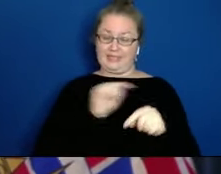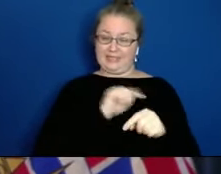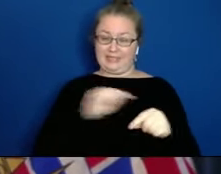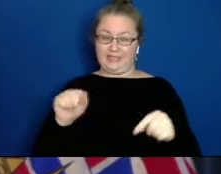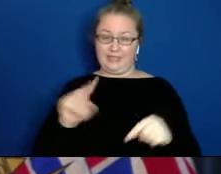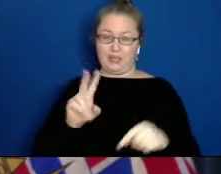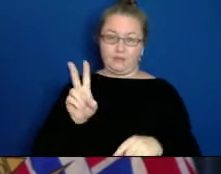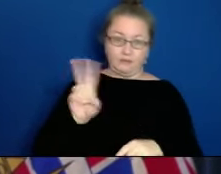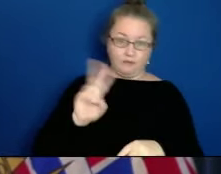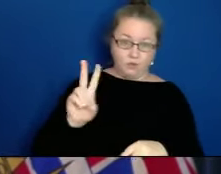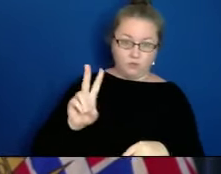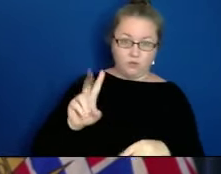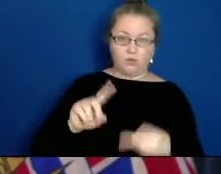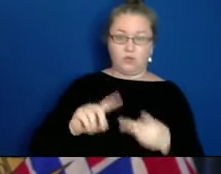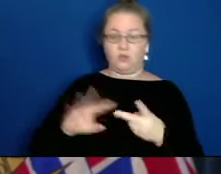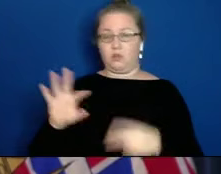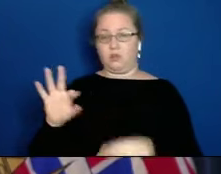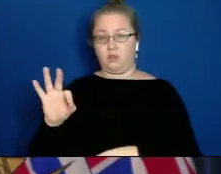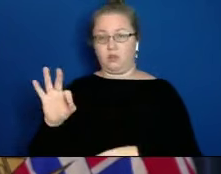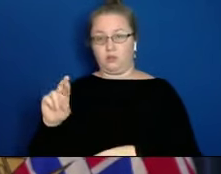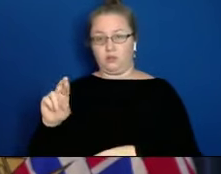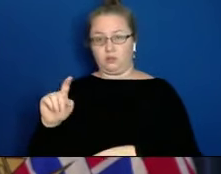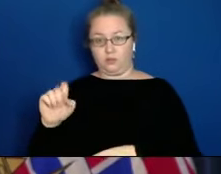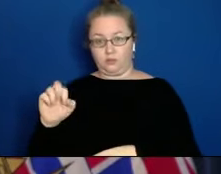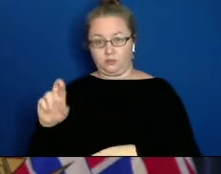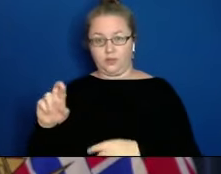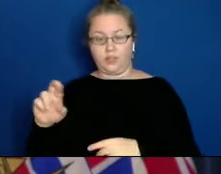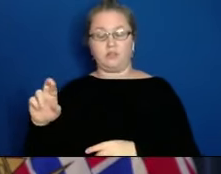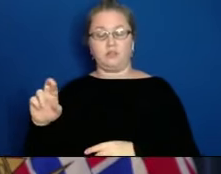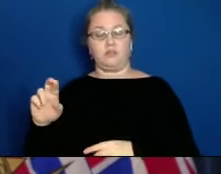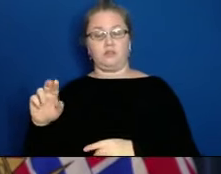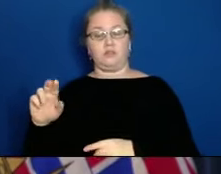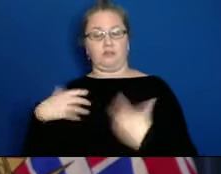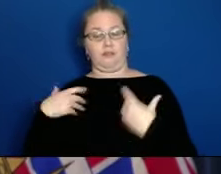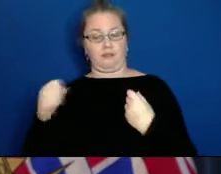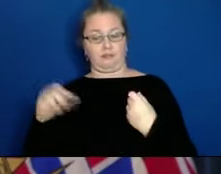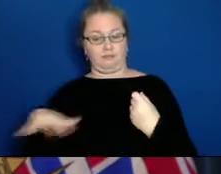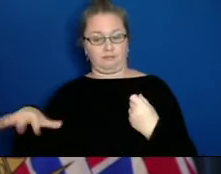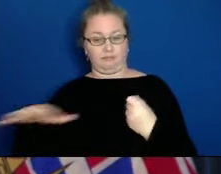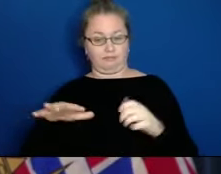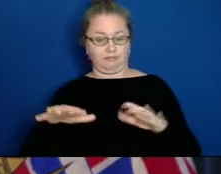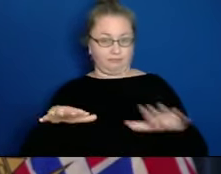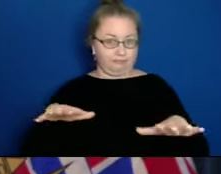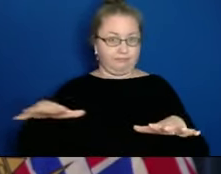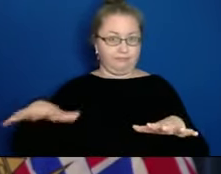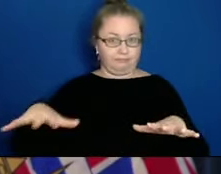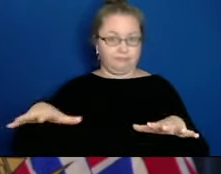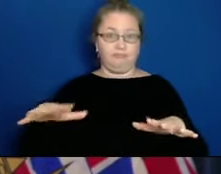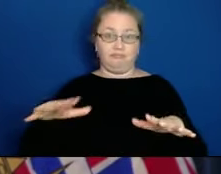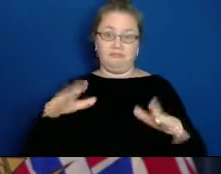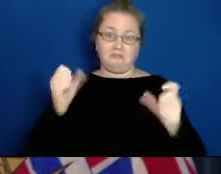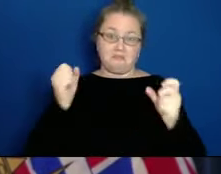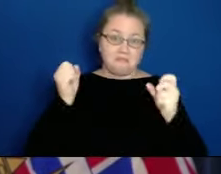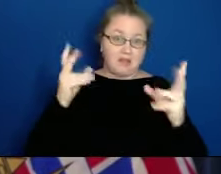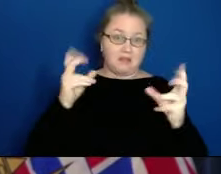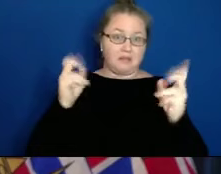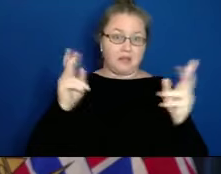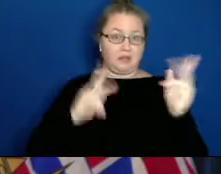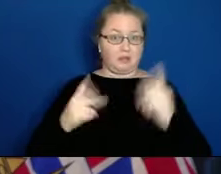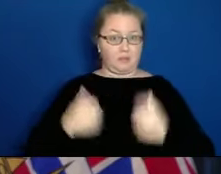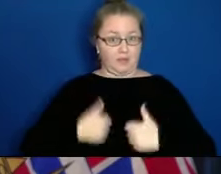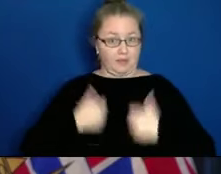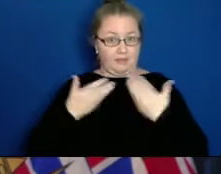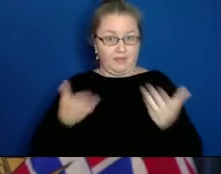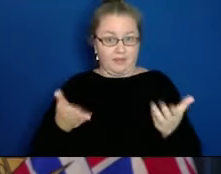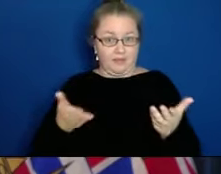is happening, and that is in the Lower Mainland, in the Fraser and Vancouver coastal health areas. I have directed this week that